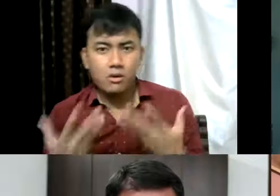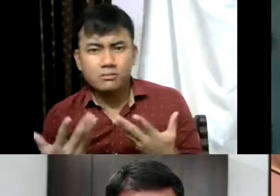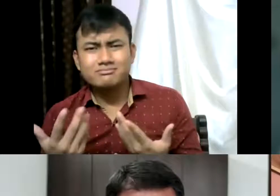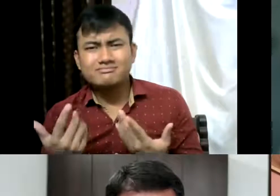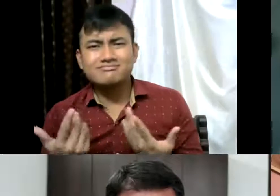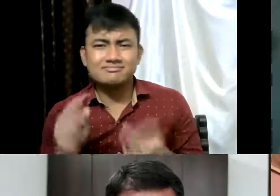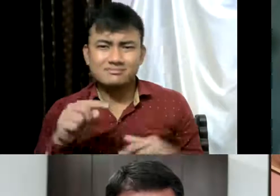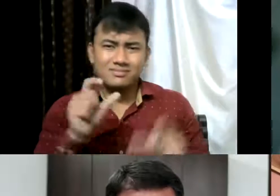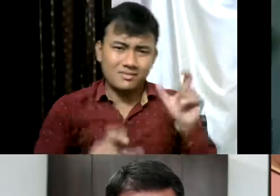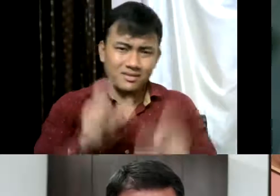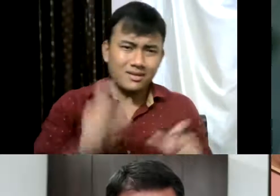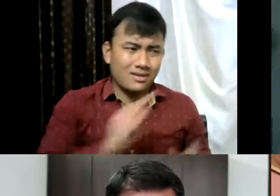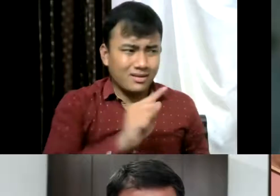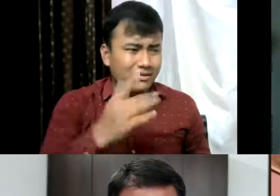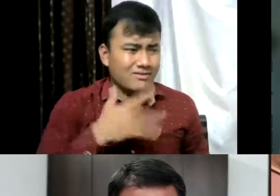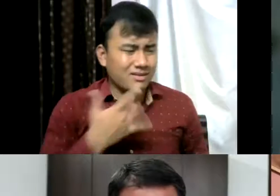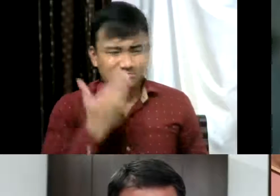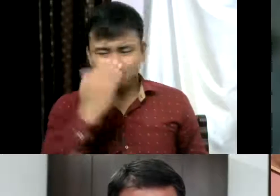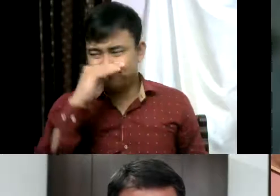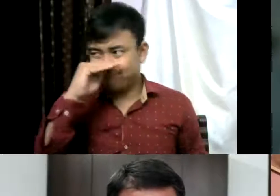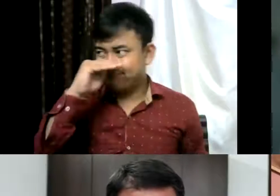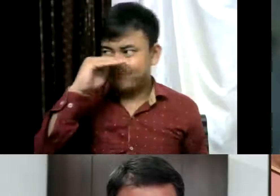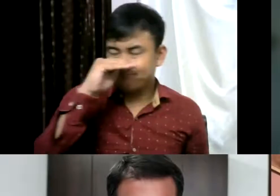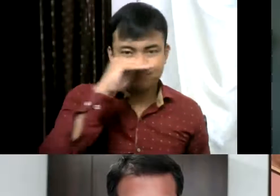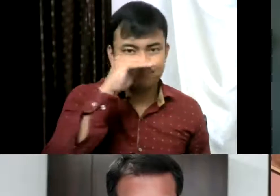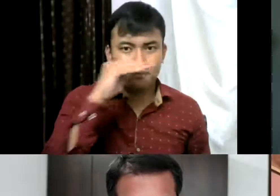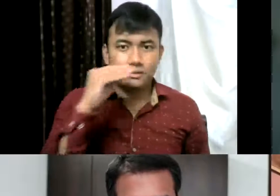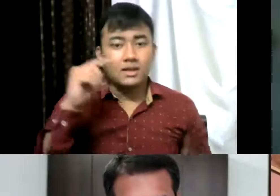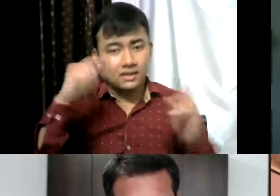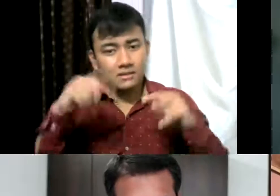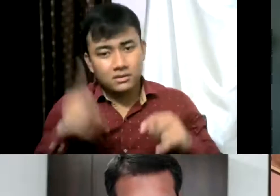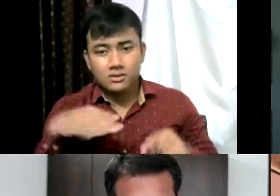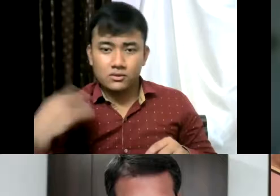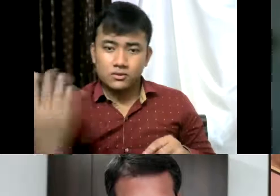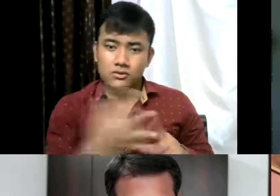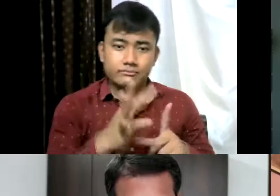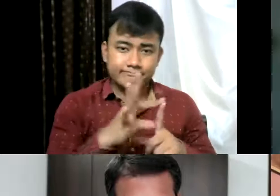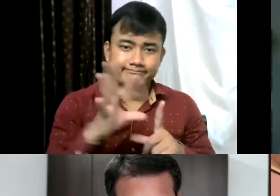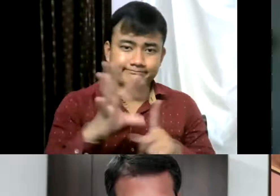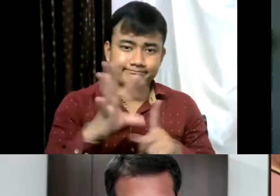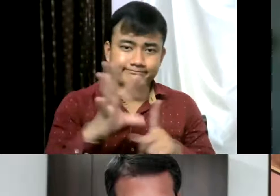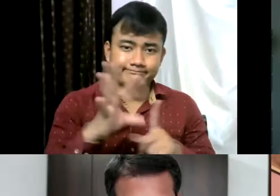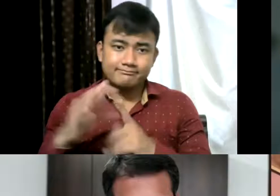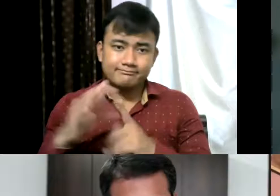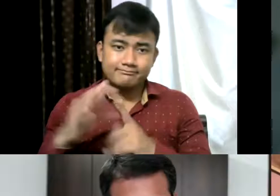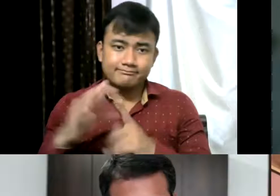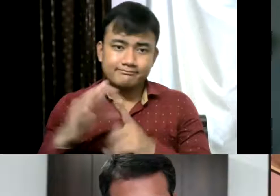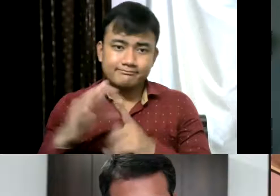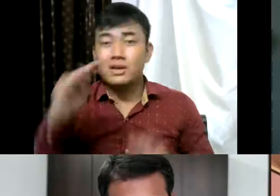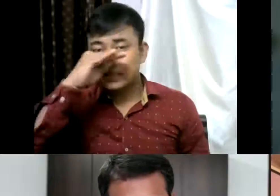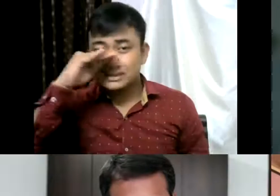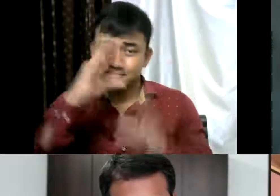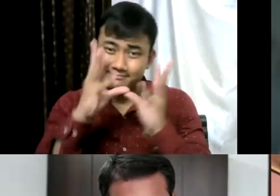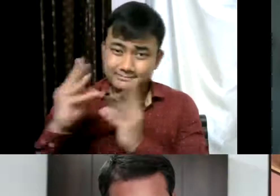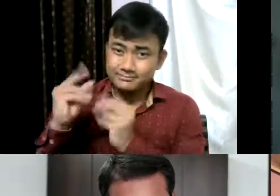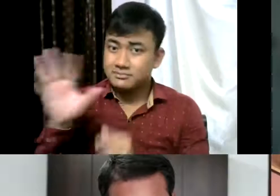of inbuilt shame, and I think as society, we need to do something around this shame business, work around it, but